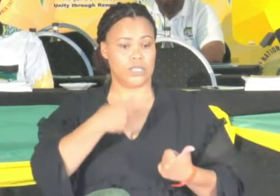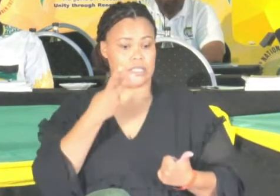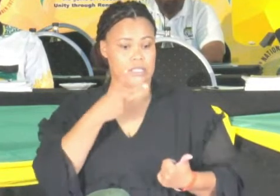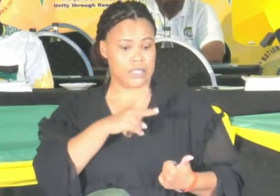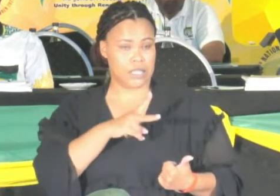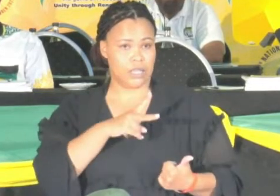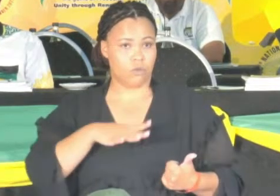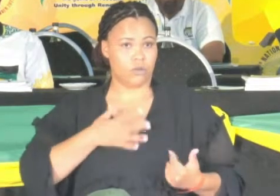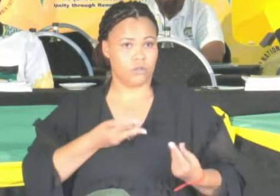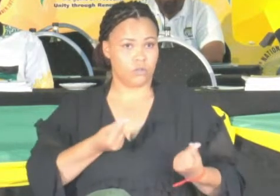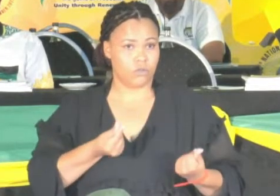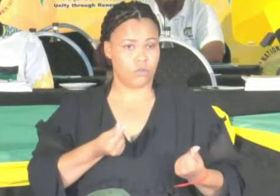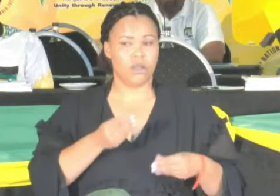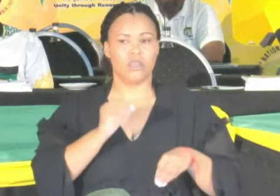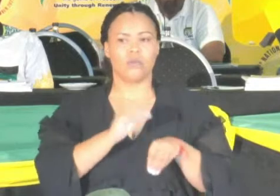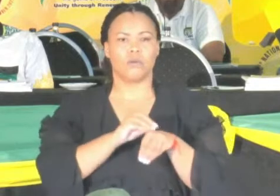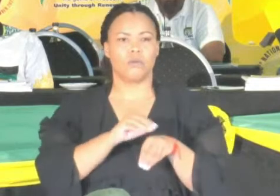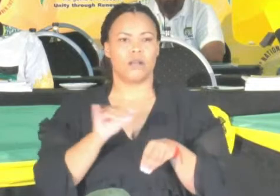specifically unemployment,